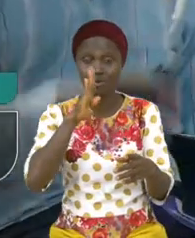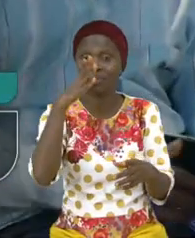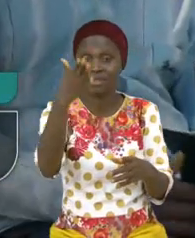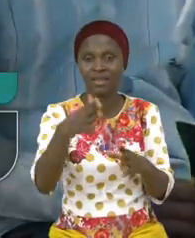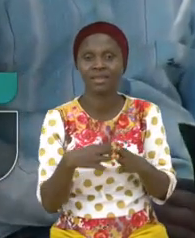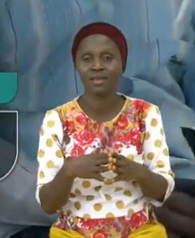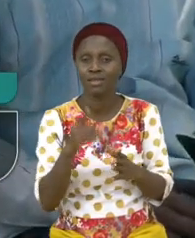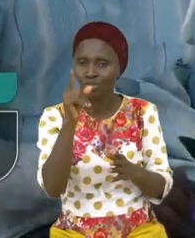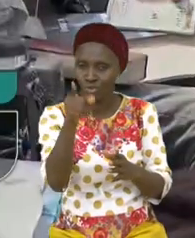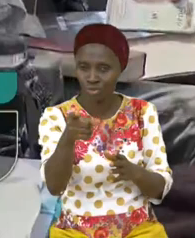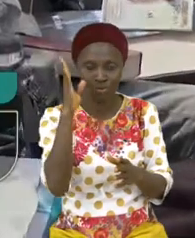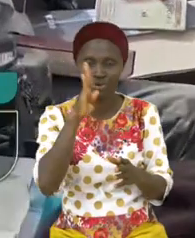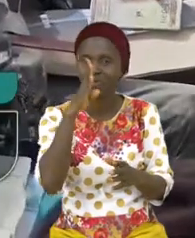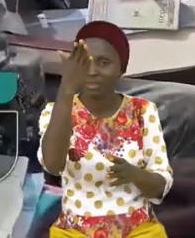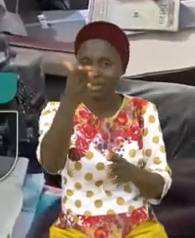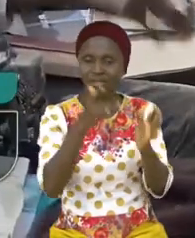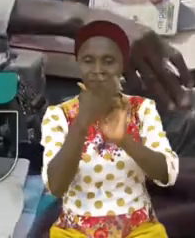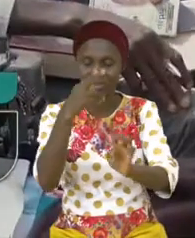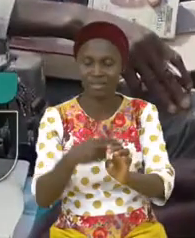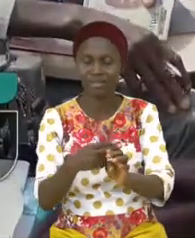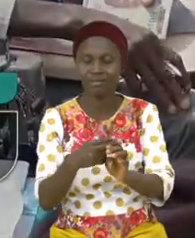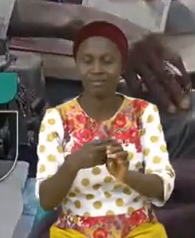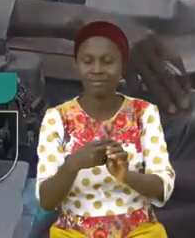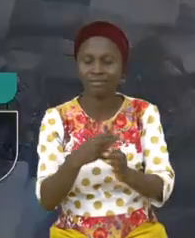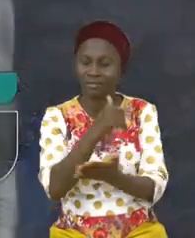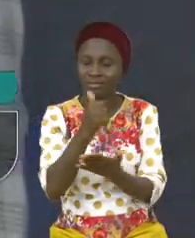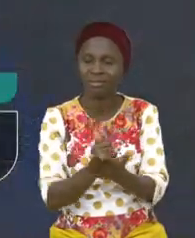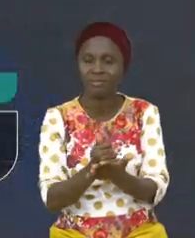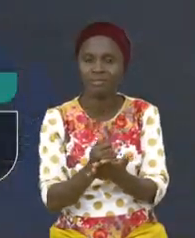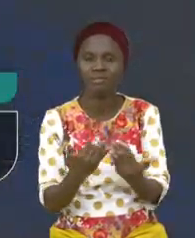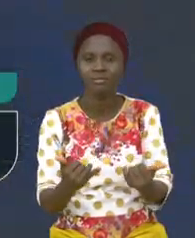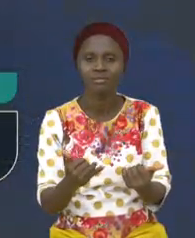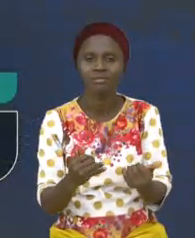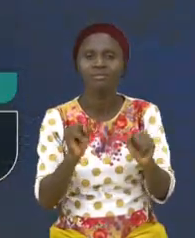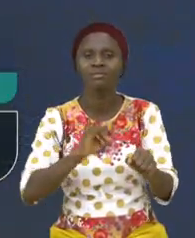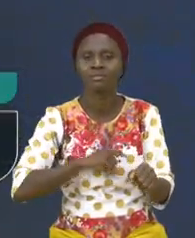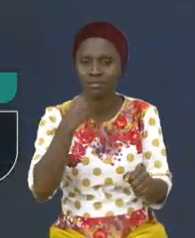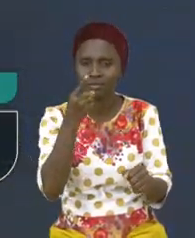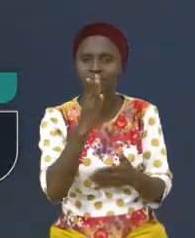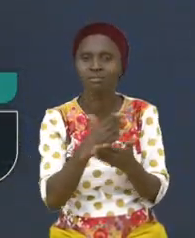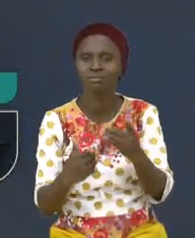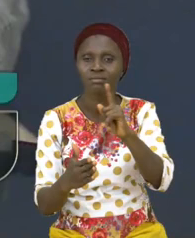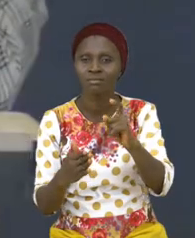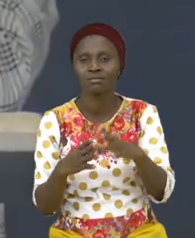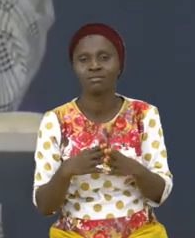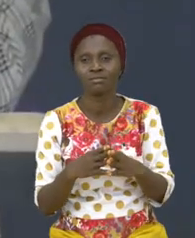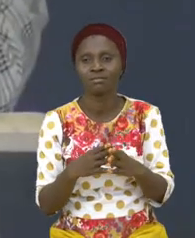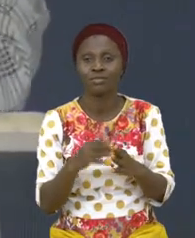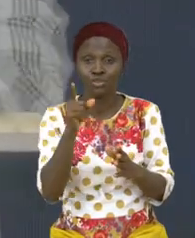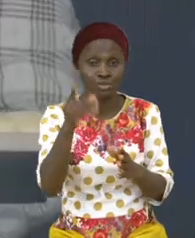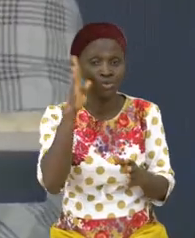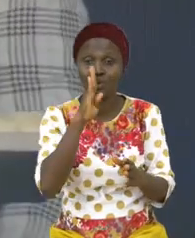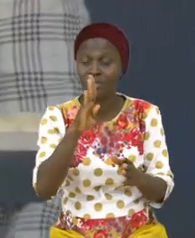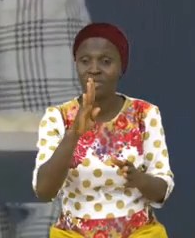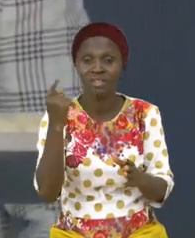there. You will be there. Can I tell you something? You'll be the best thing